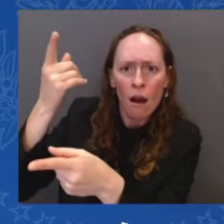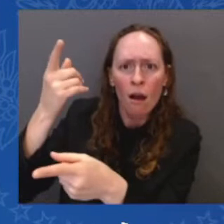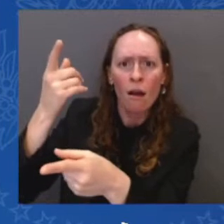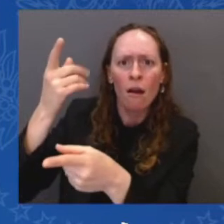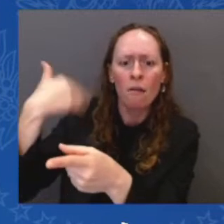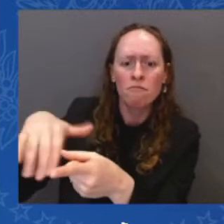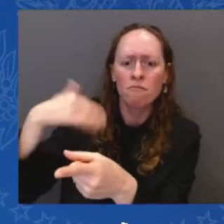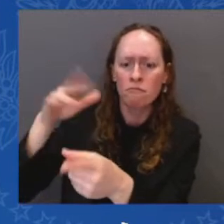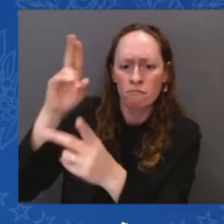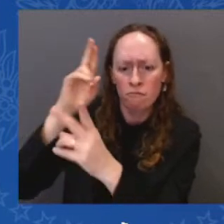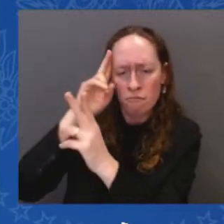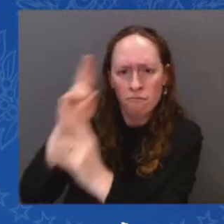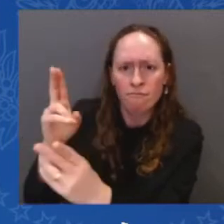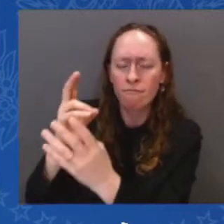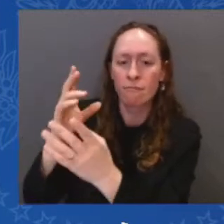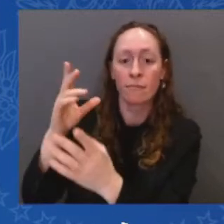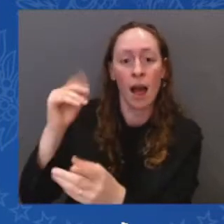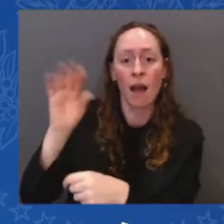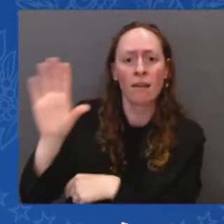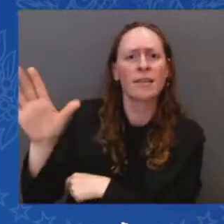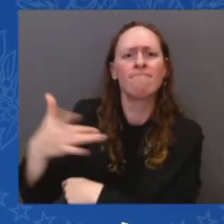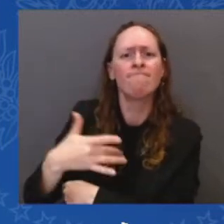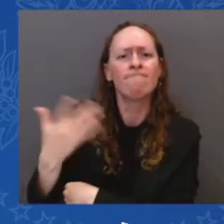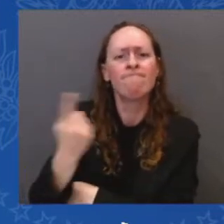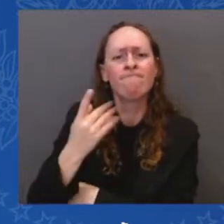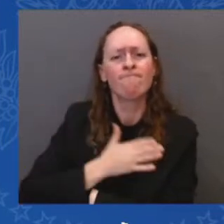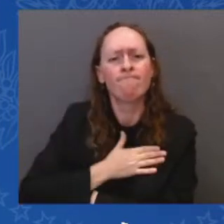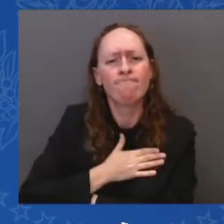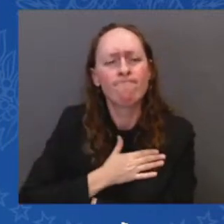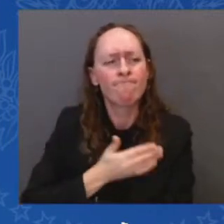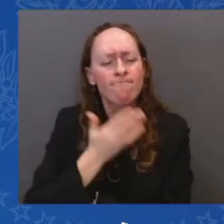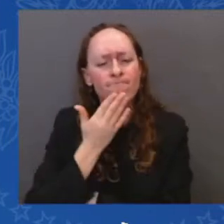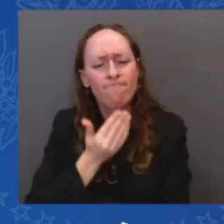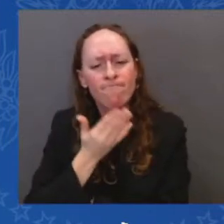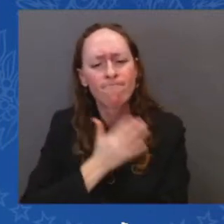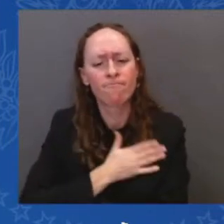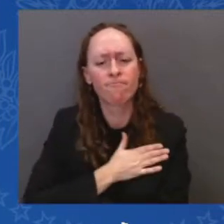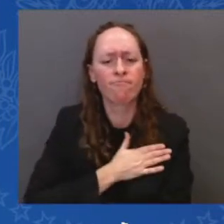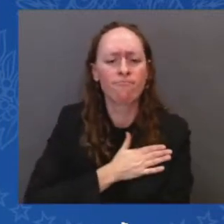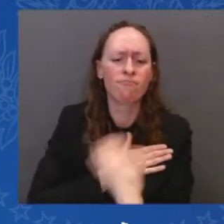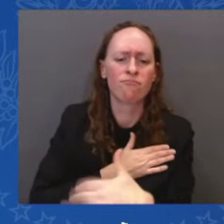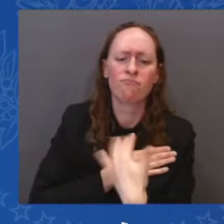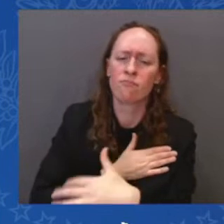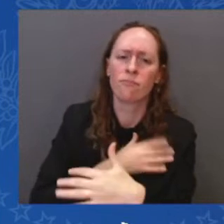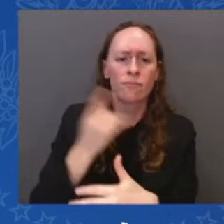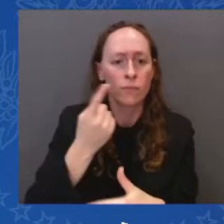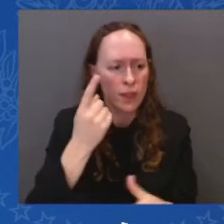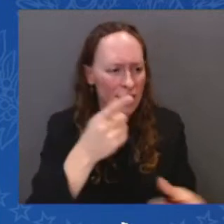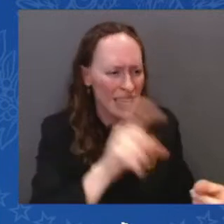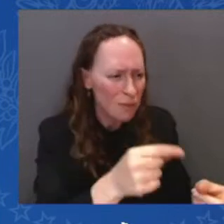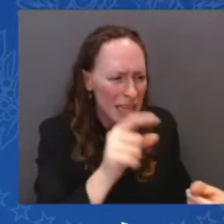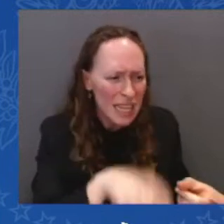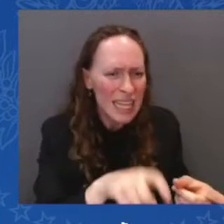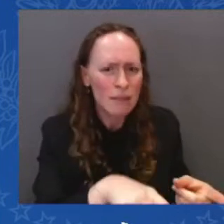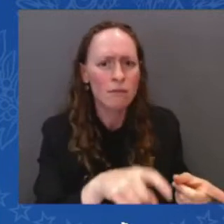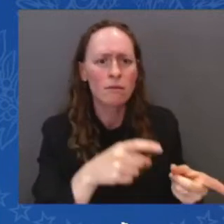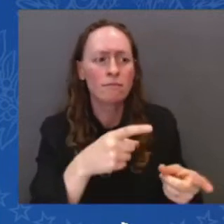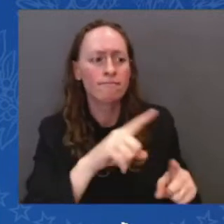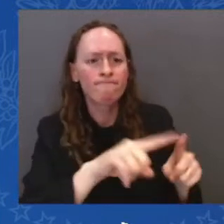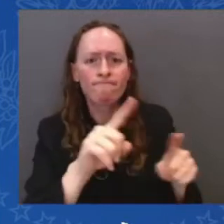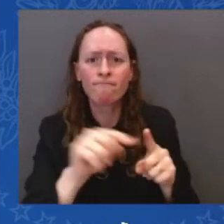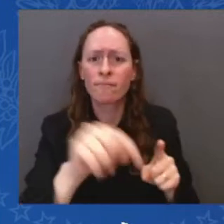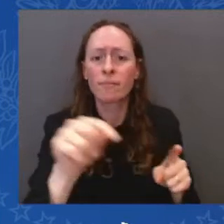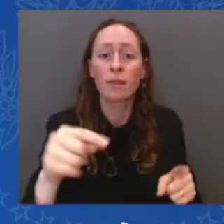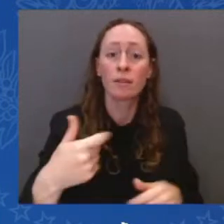force of soldiers, sailors, airmen, Marines, guardians.